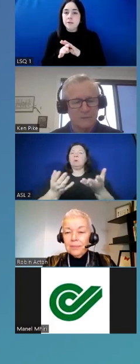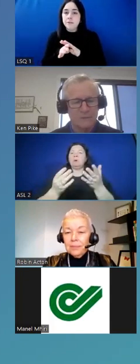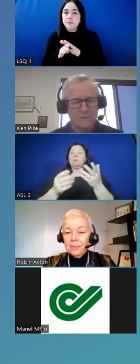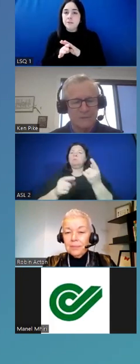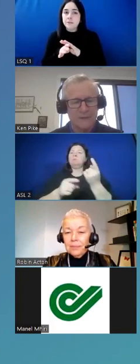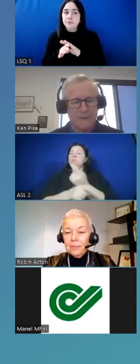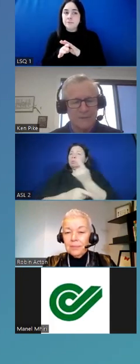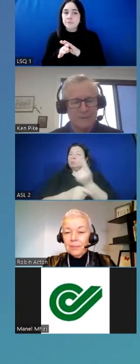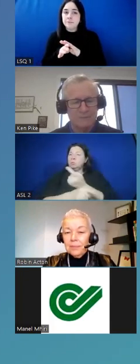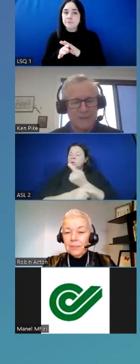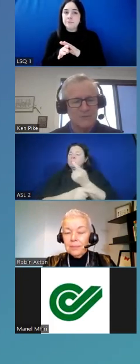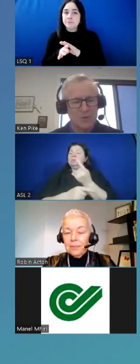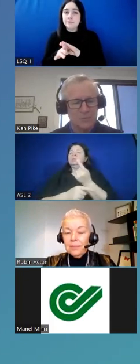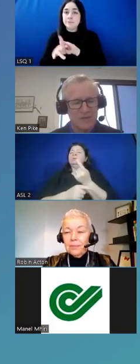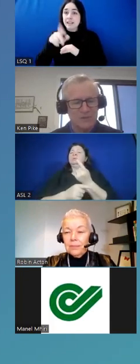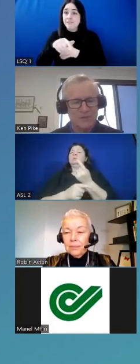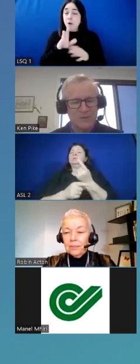adequate